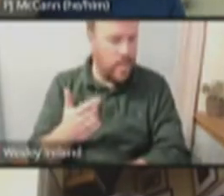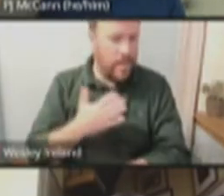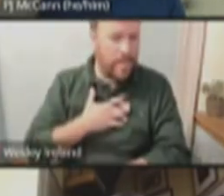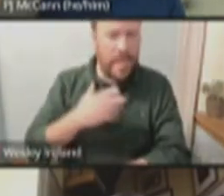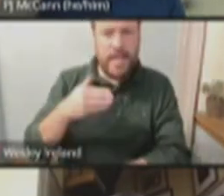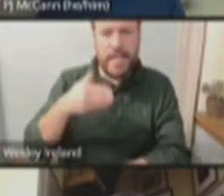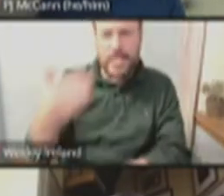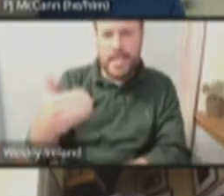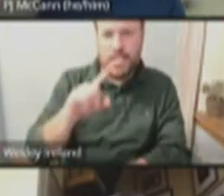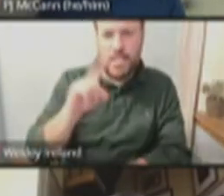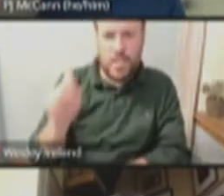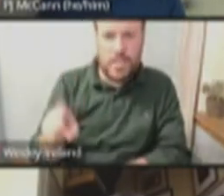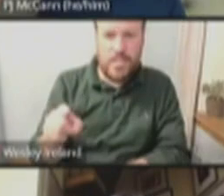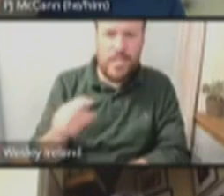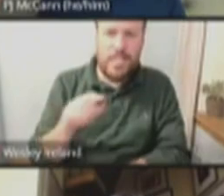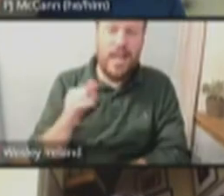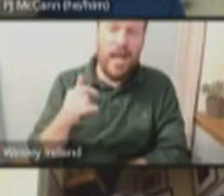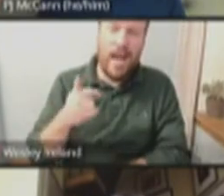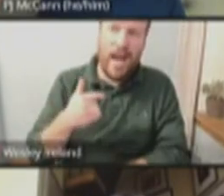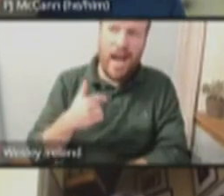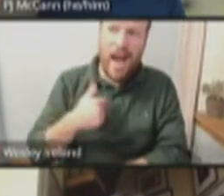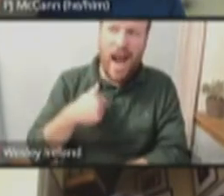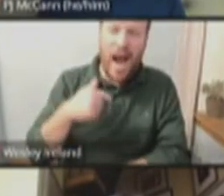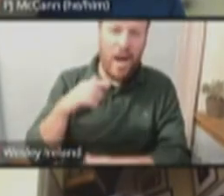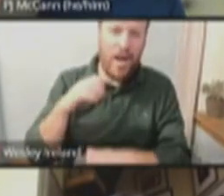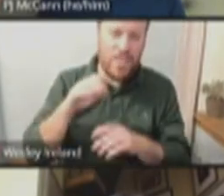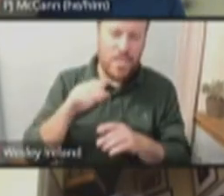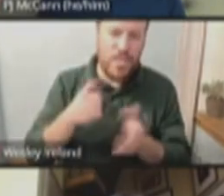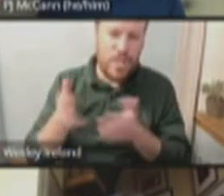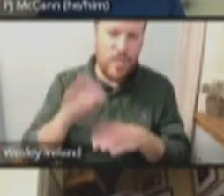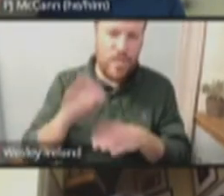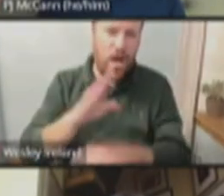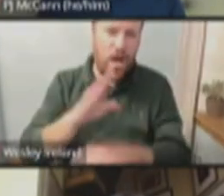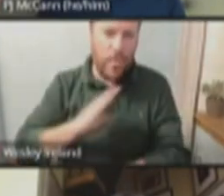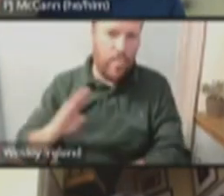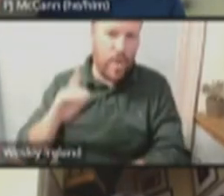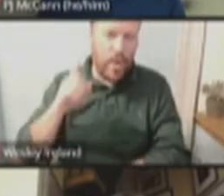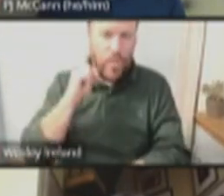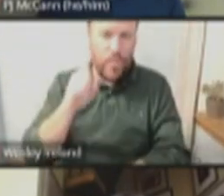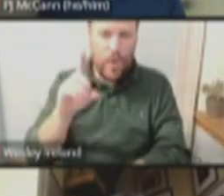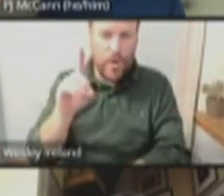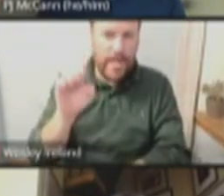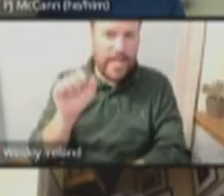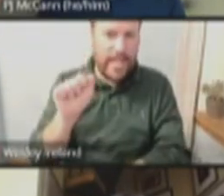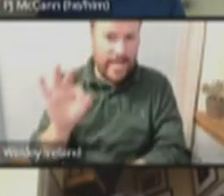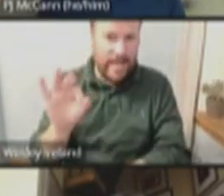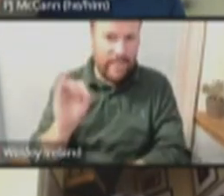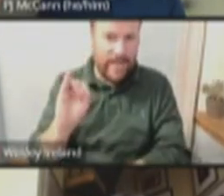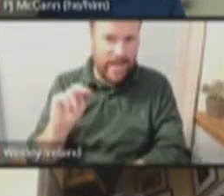Okay, great. Thank you. And my next question,